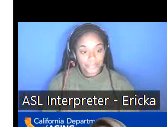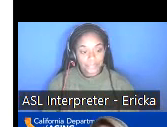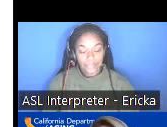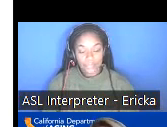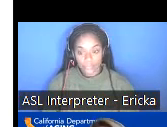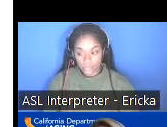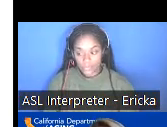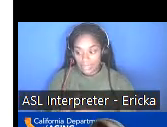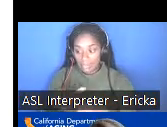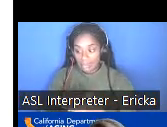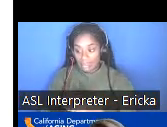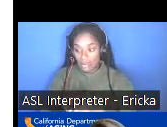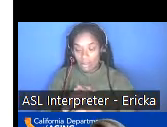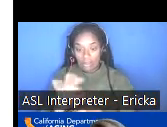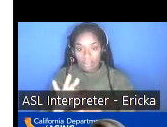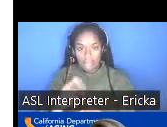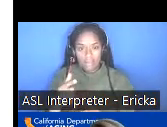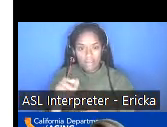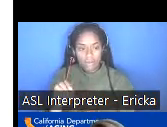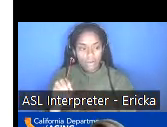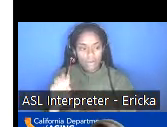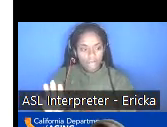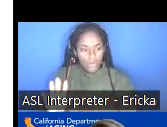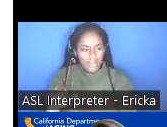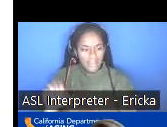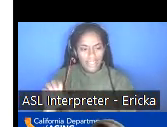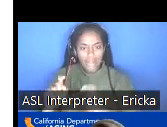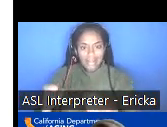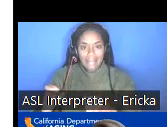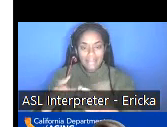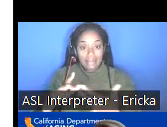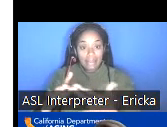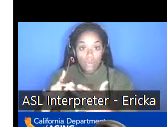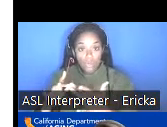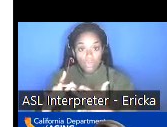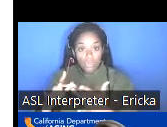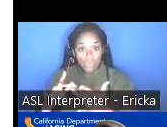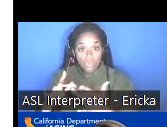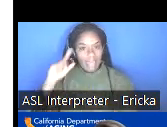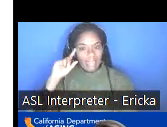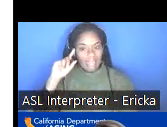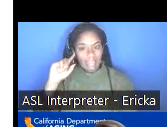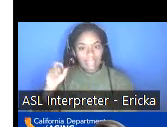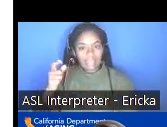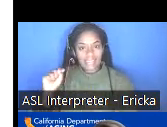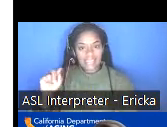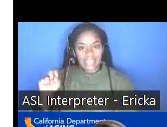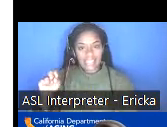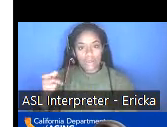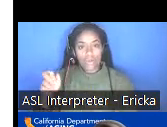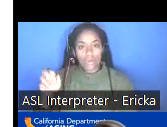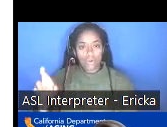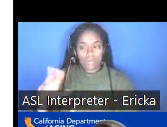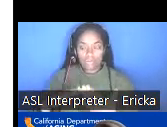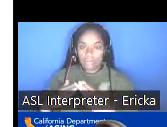In the area of Goal 4, caregiving that works, I think that the stakeholder community has done a tremendous job in just